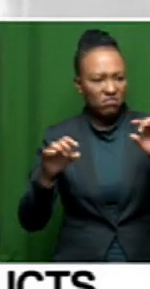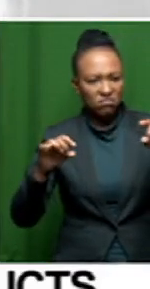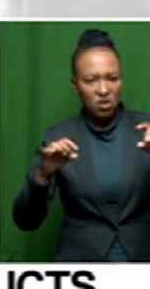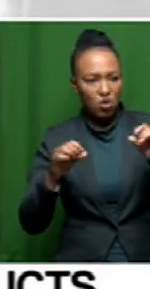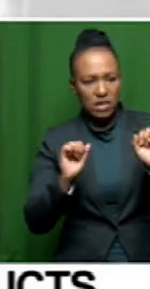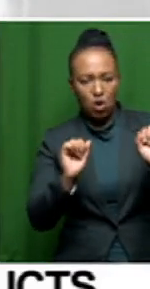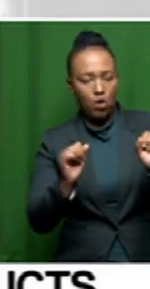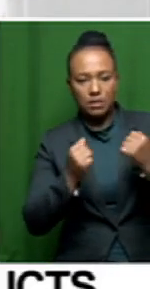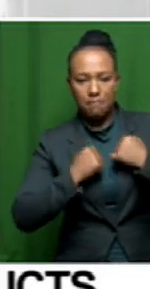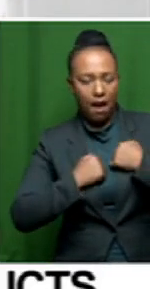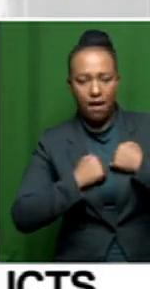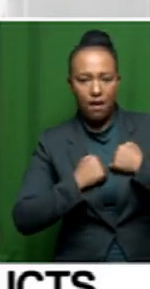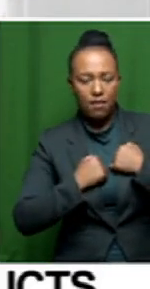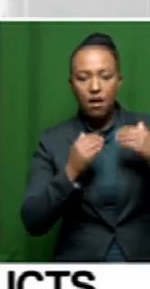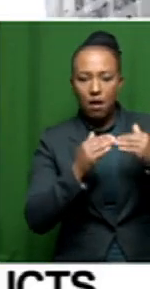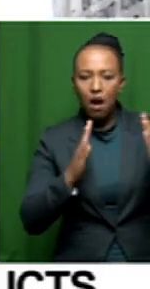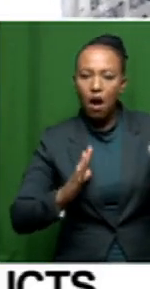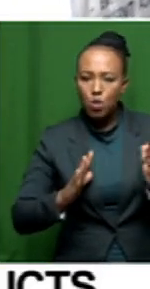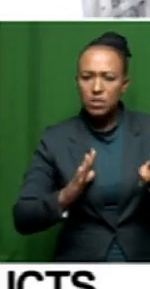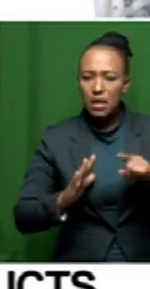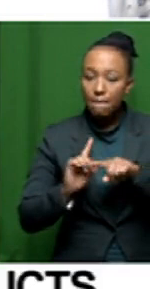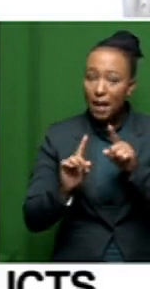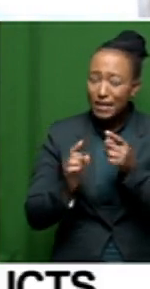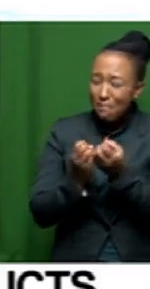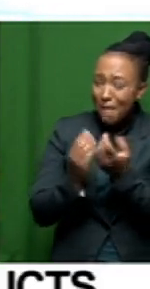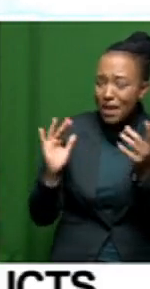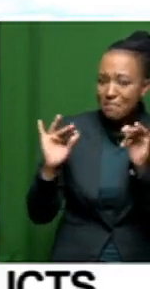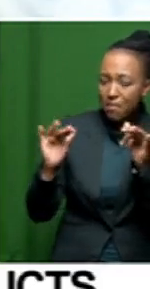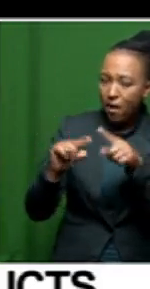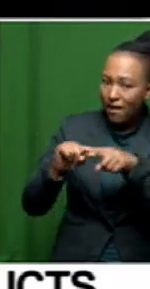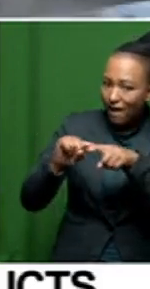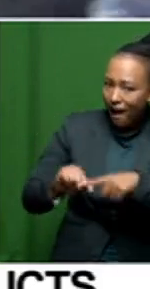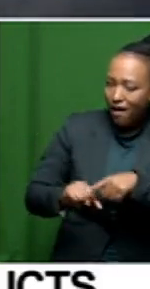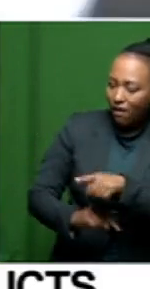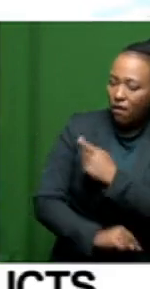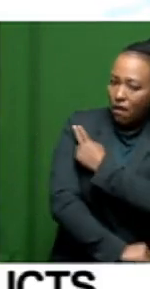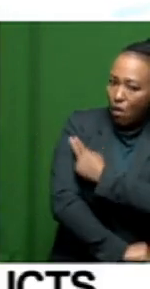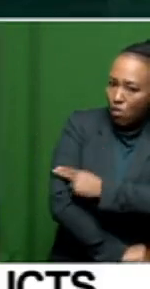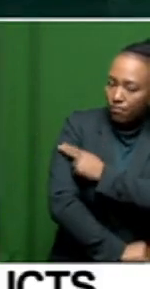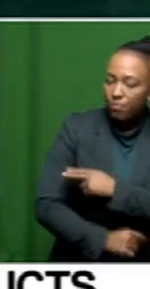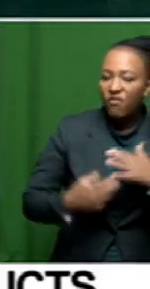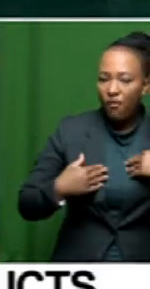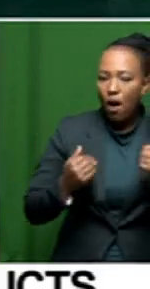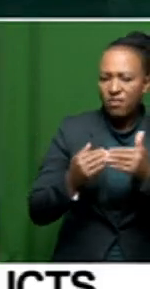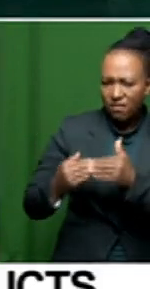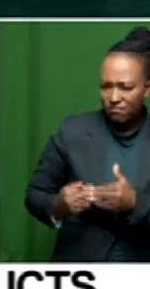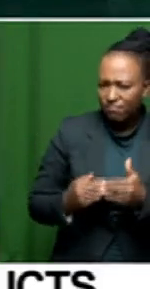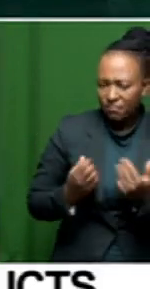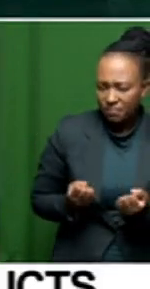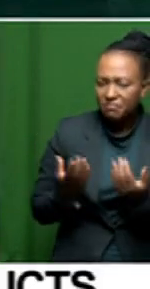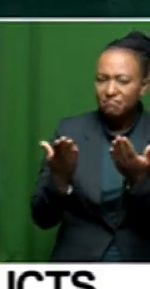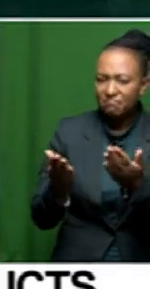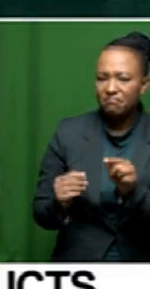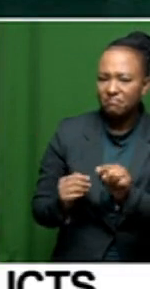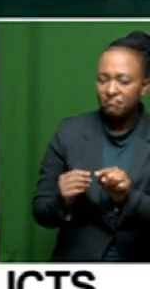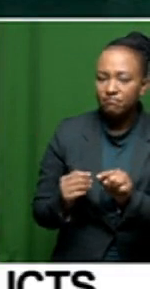private residence. This is a facility that many people rely on for healthcare services, and critically